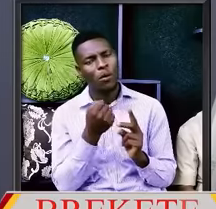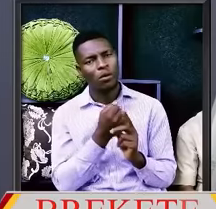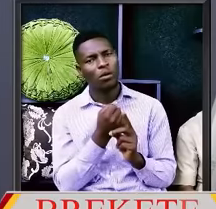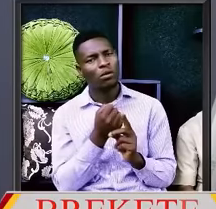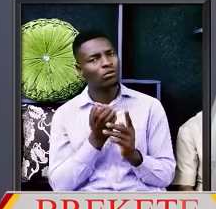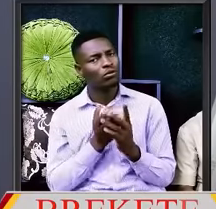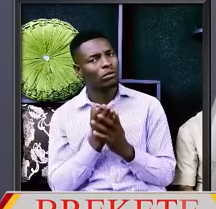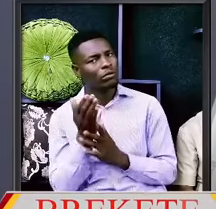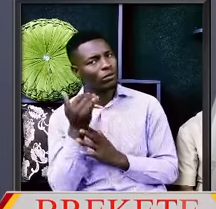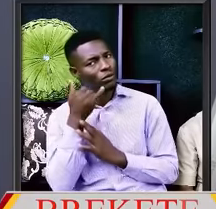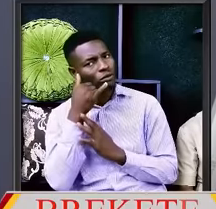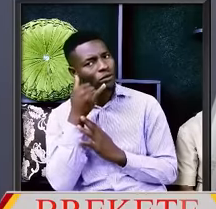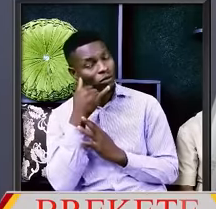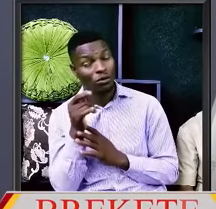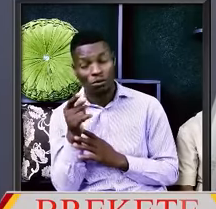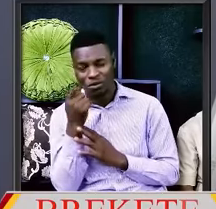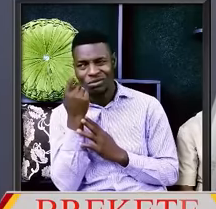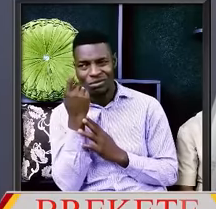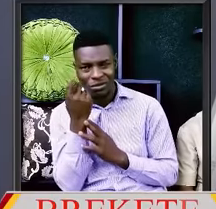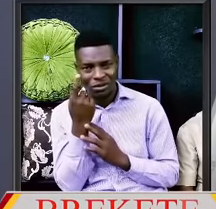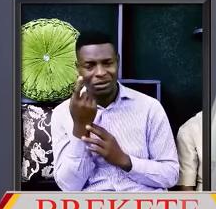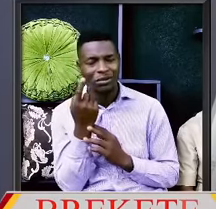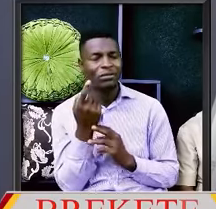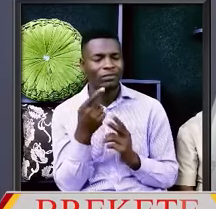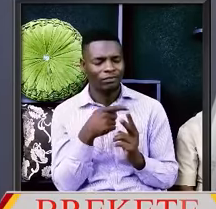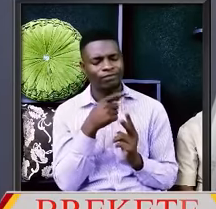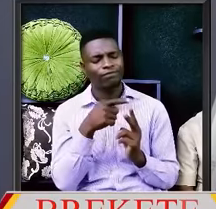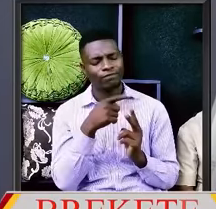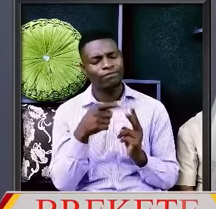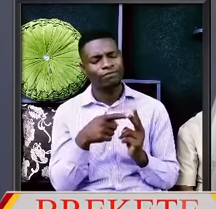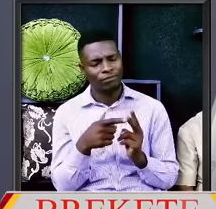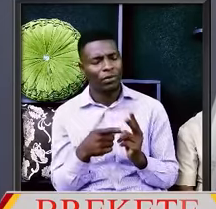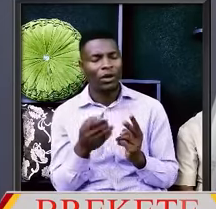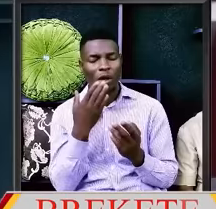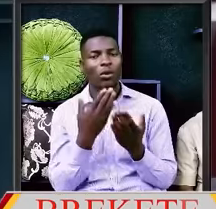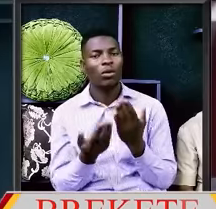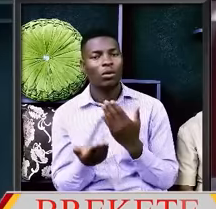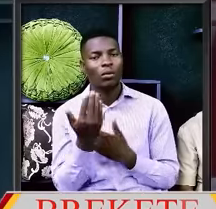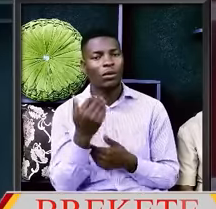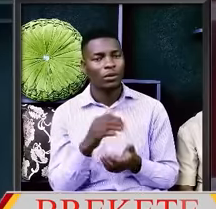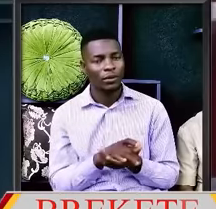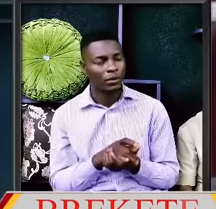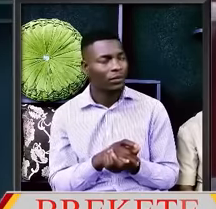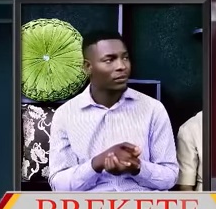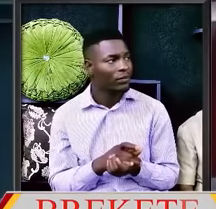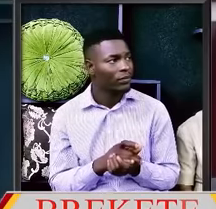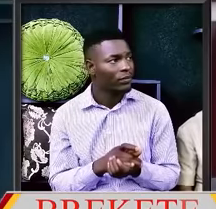phone. I don't know whether you understand. Uh-huh. Hello, good morning.